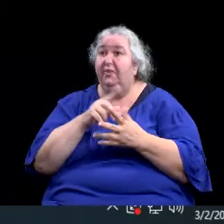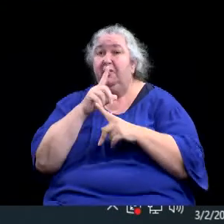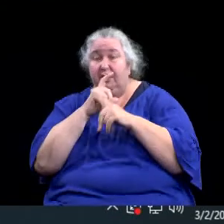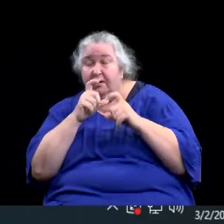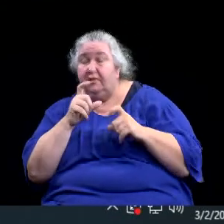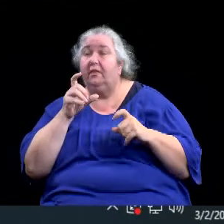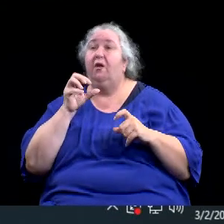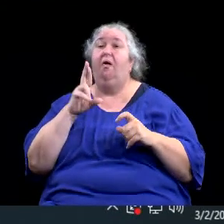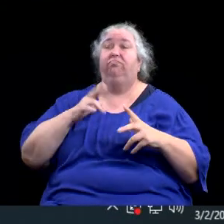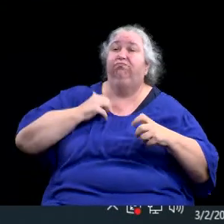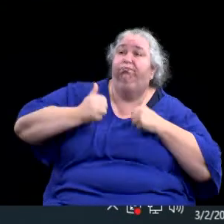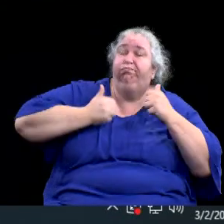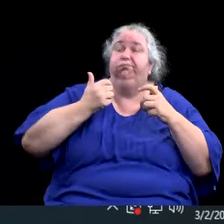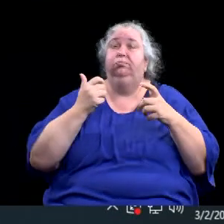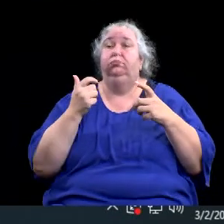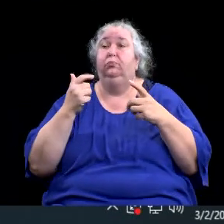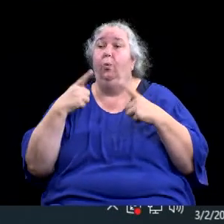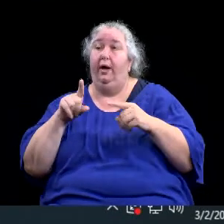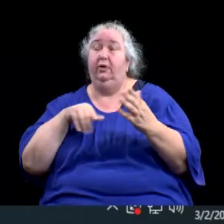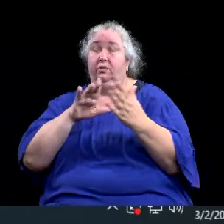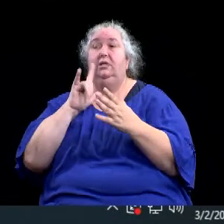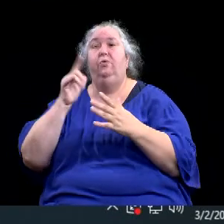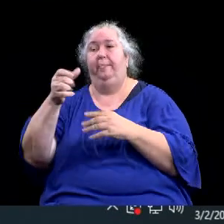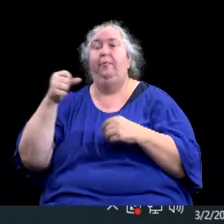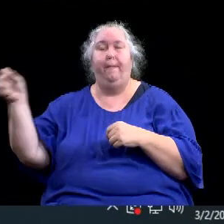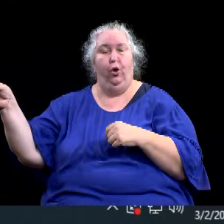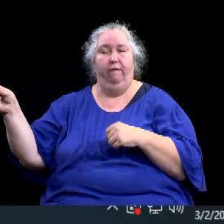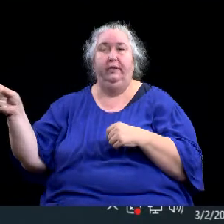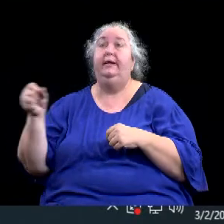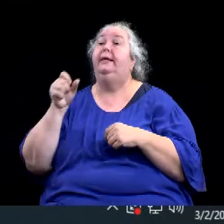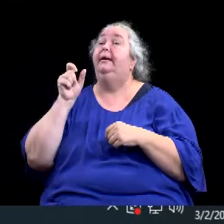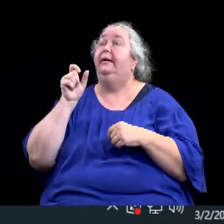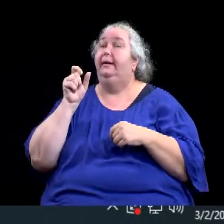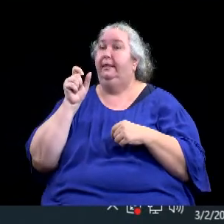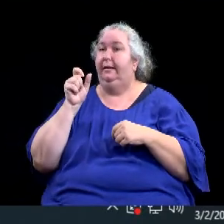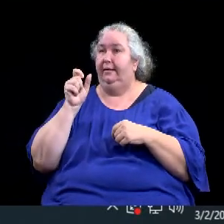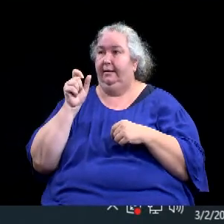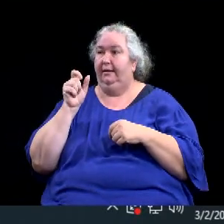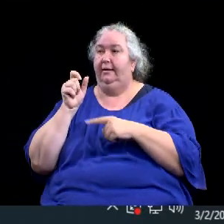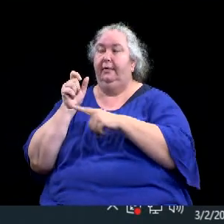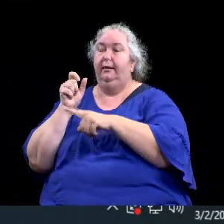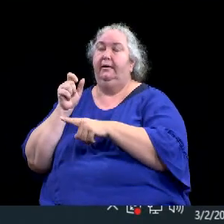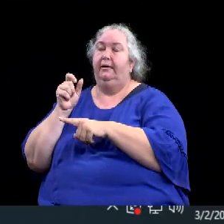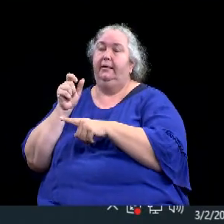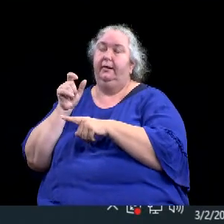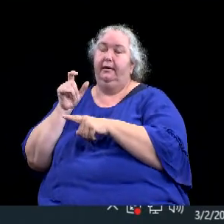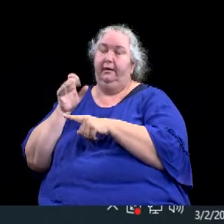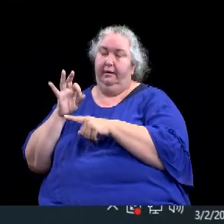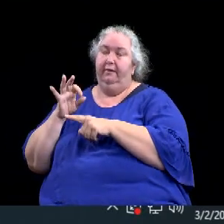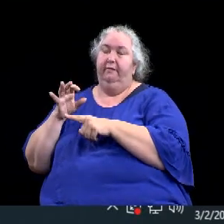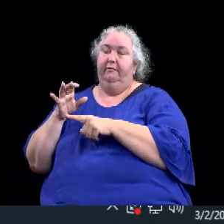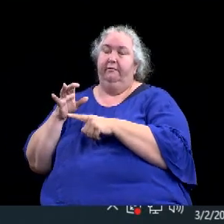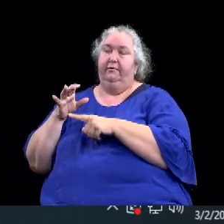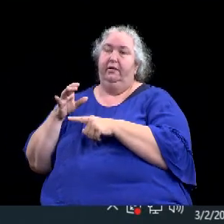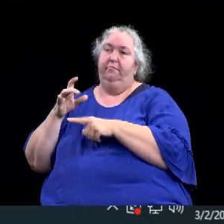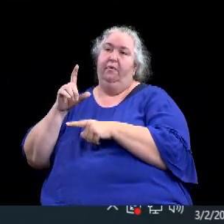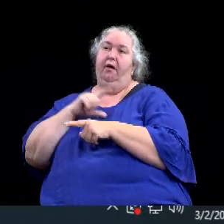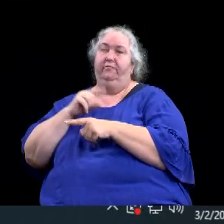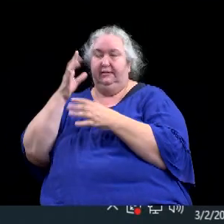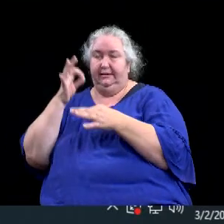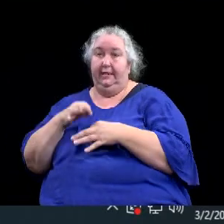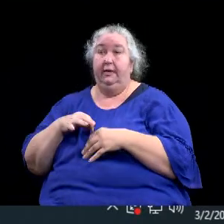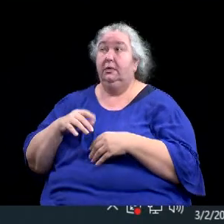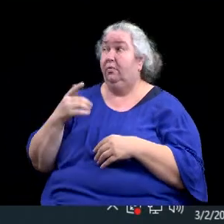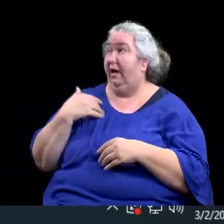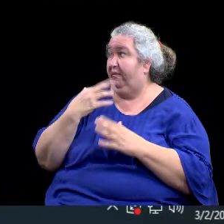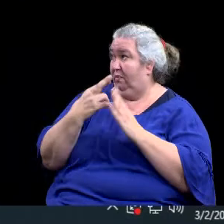removed if directed by the presiding officer. Are there any registered speakers for the hearing of visitors? Mayor and council, yes, we have 2 speakers, but